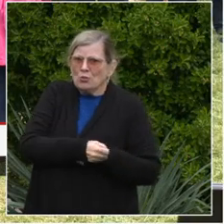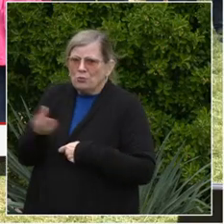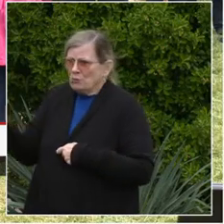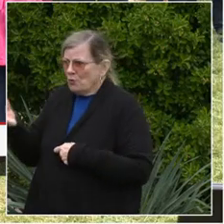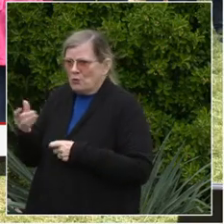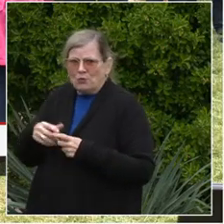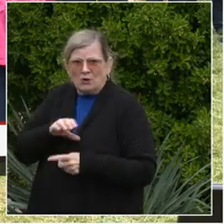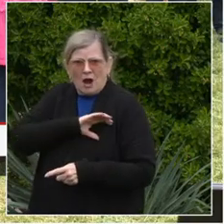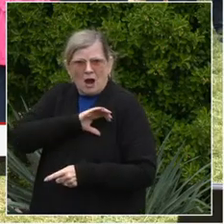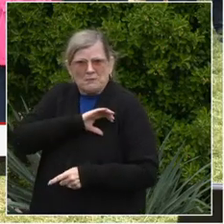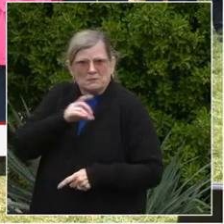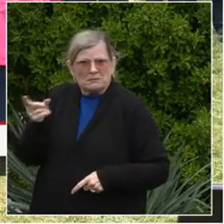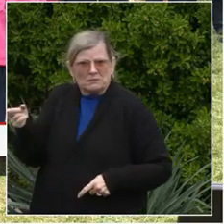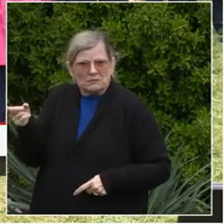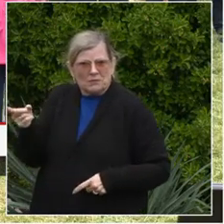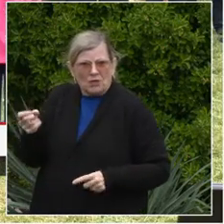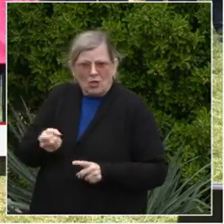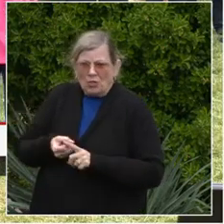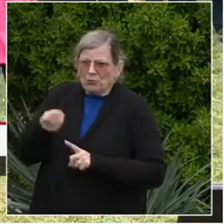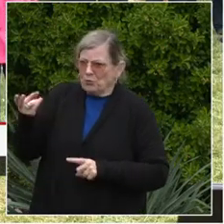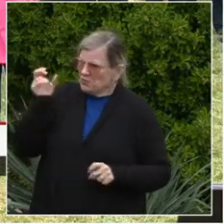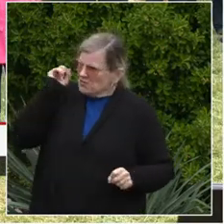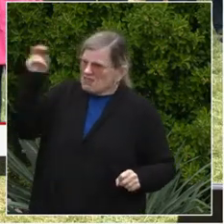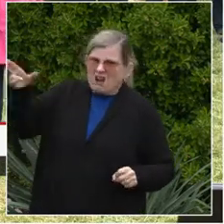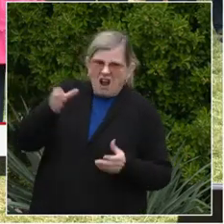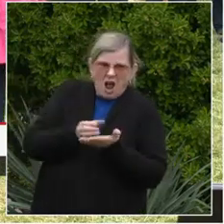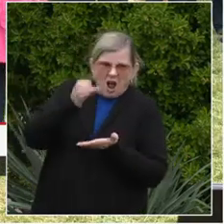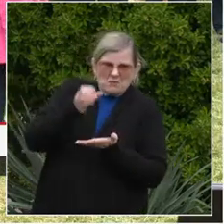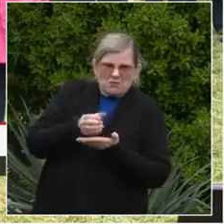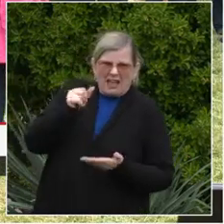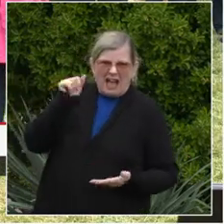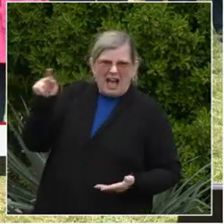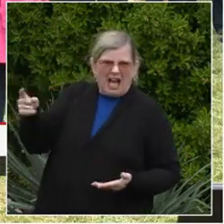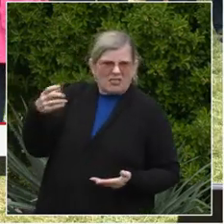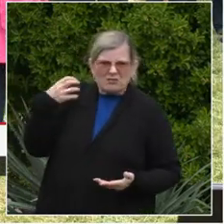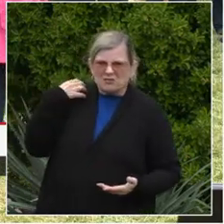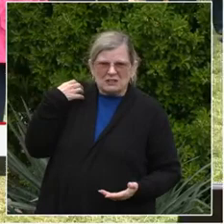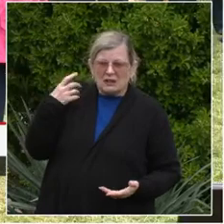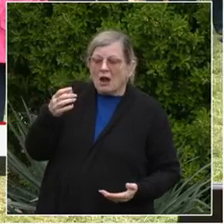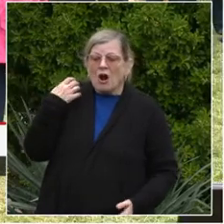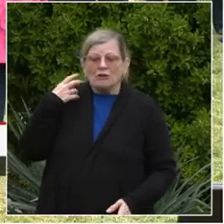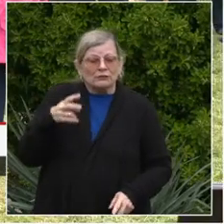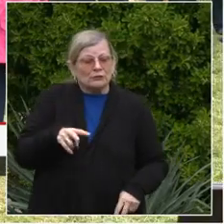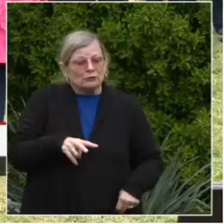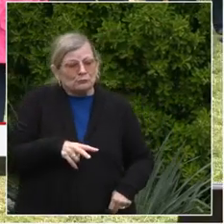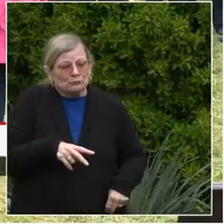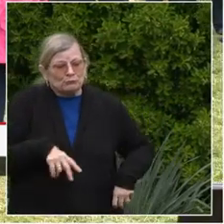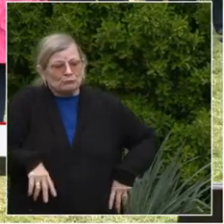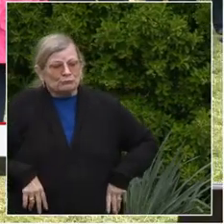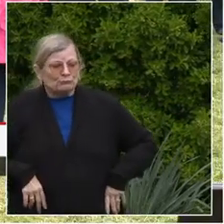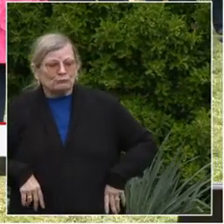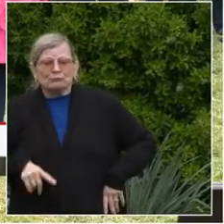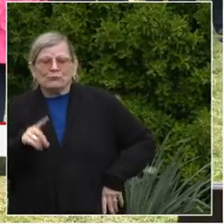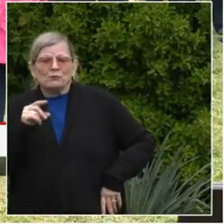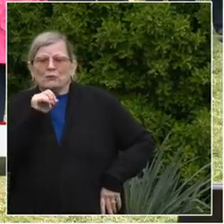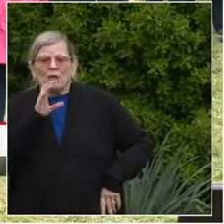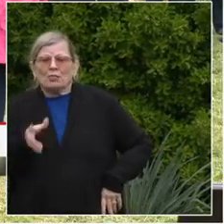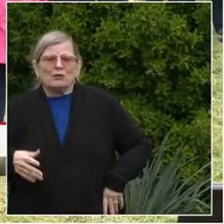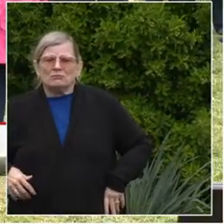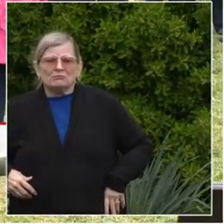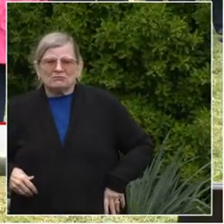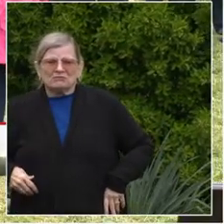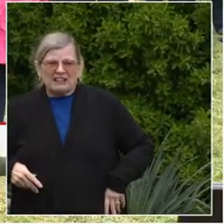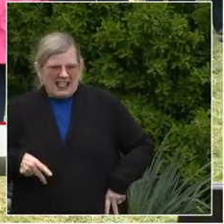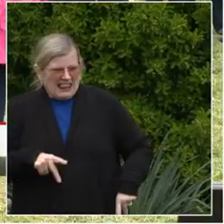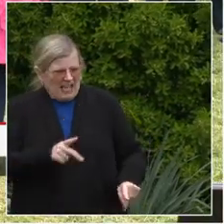threw it at the water cup at the officers. The officers didn't do anything, and I asked them afterwards, why did you let the kid go?